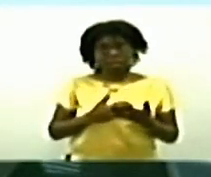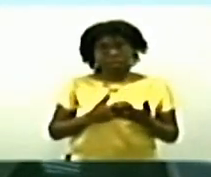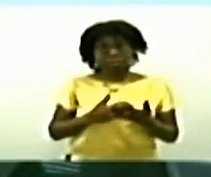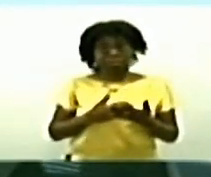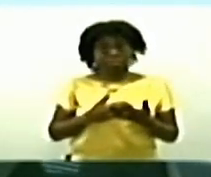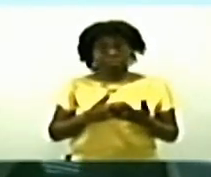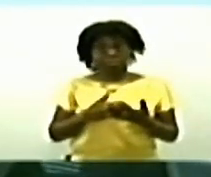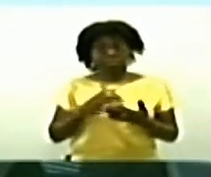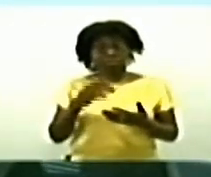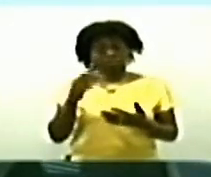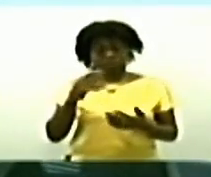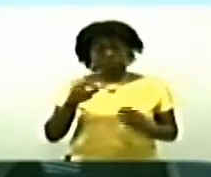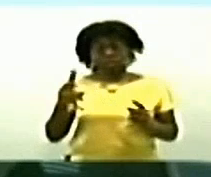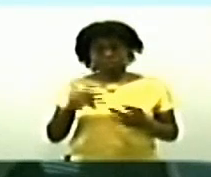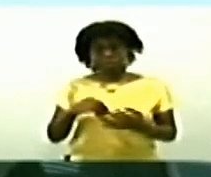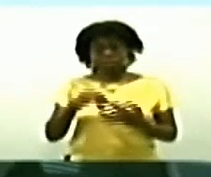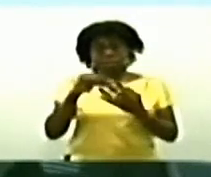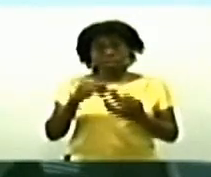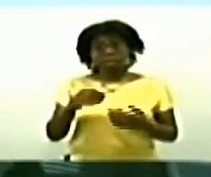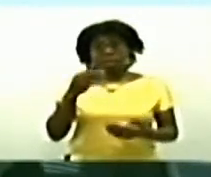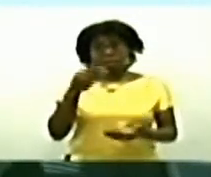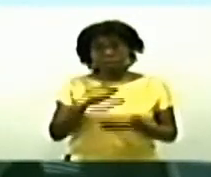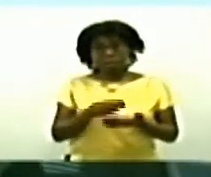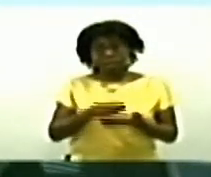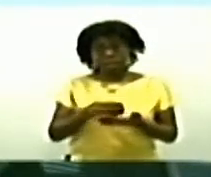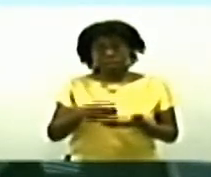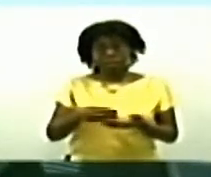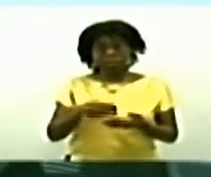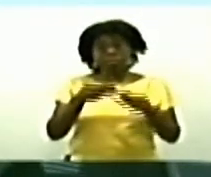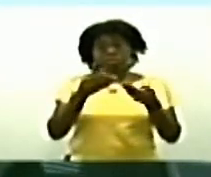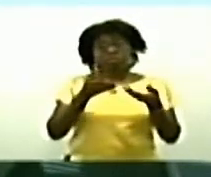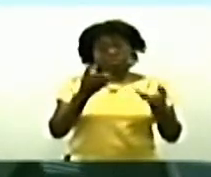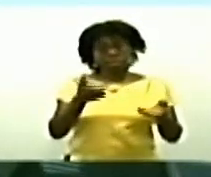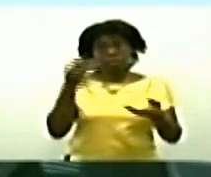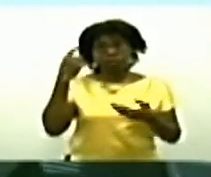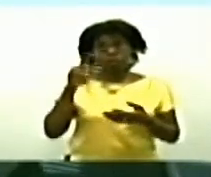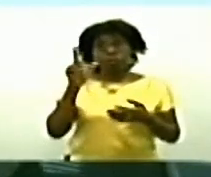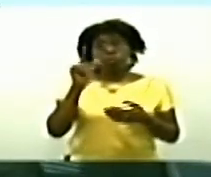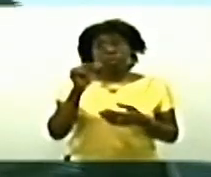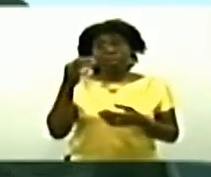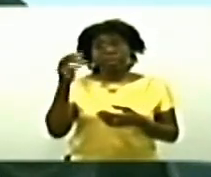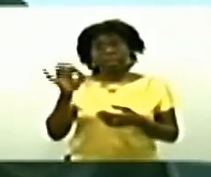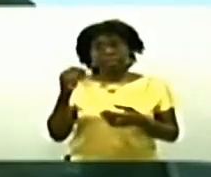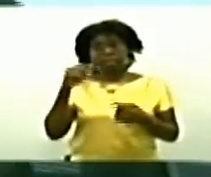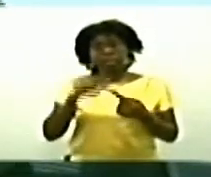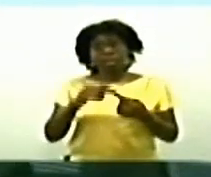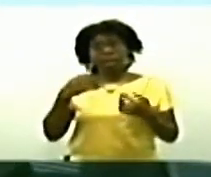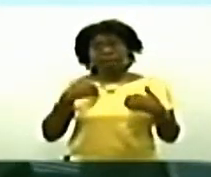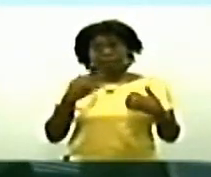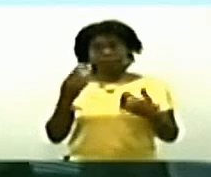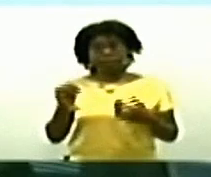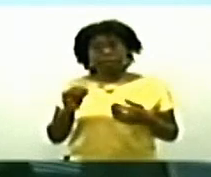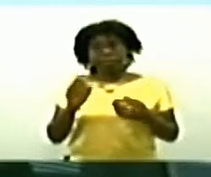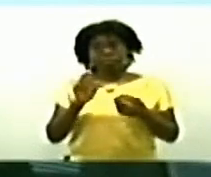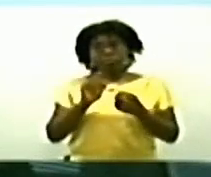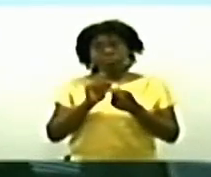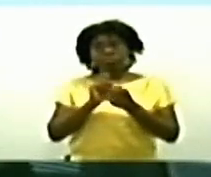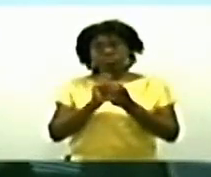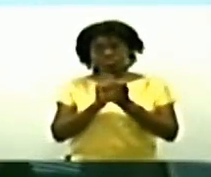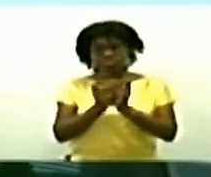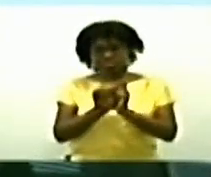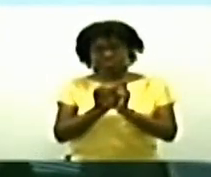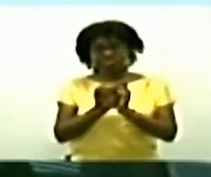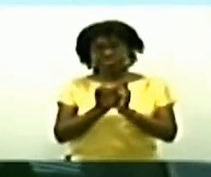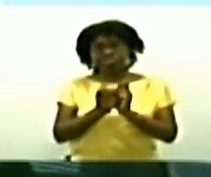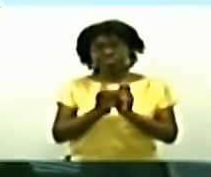proposed funding budgeting in the current budget for 2019 to have them replace. What has happened, Mr. President, our current traffic